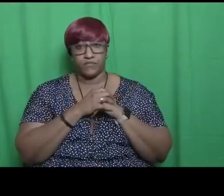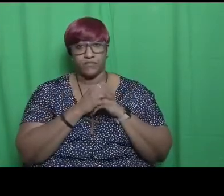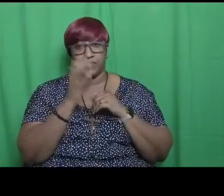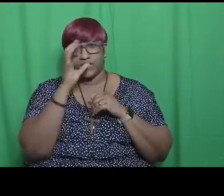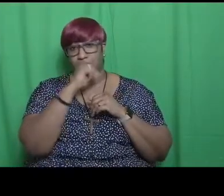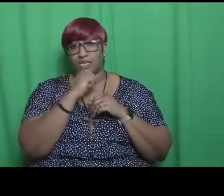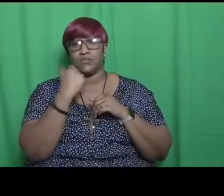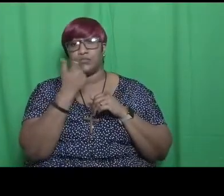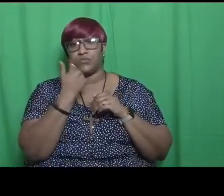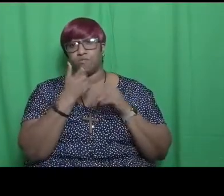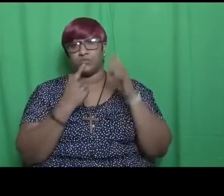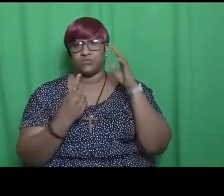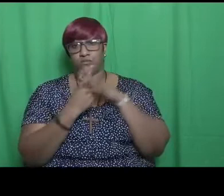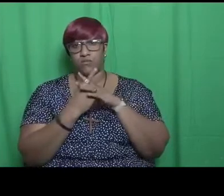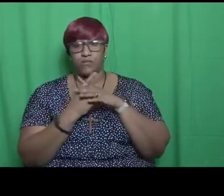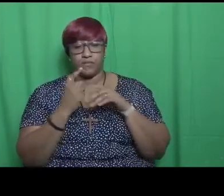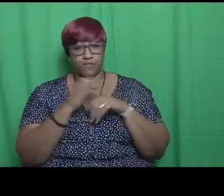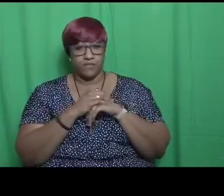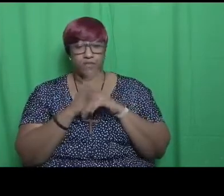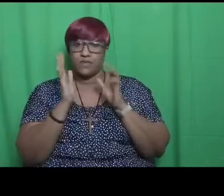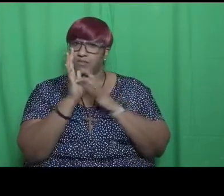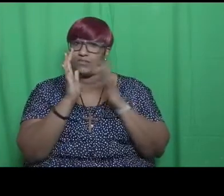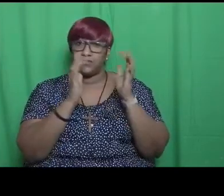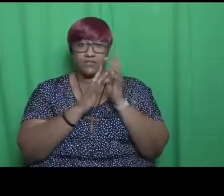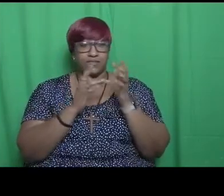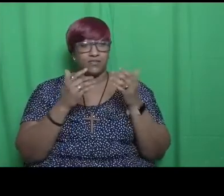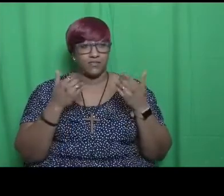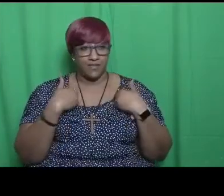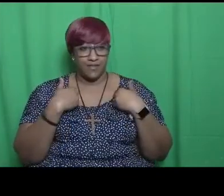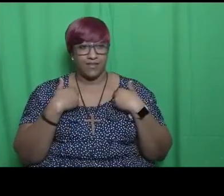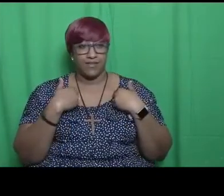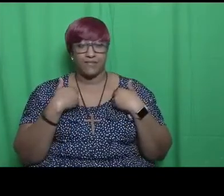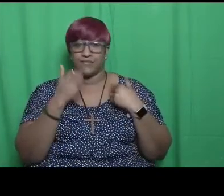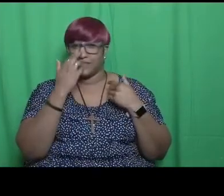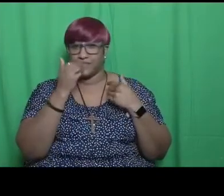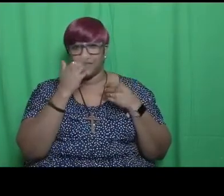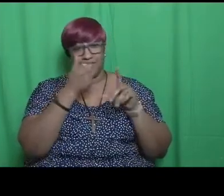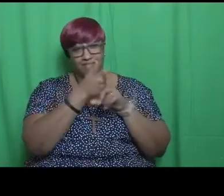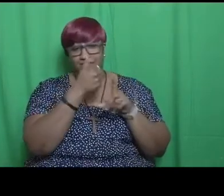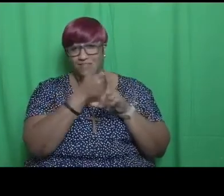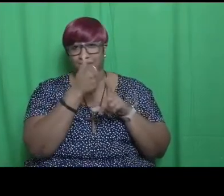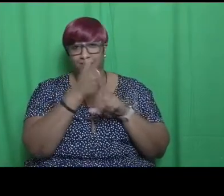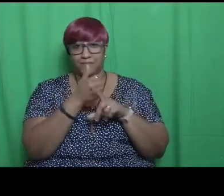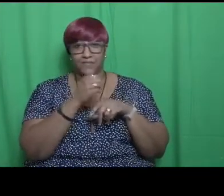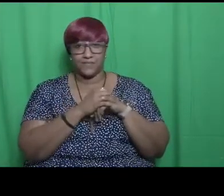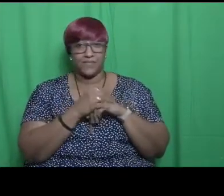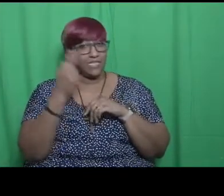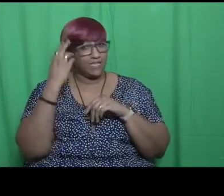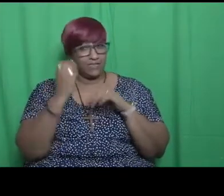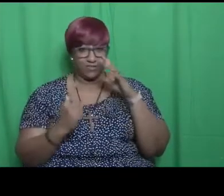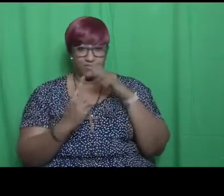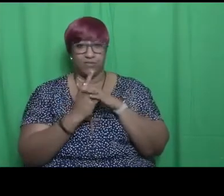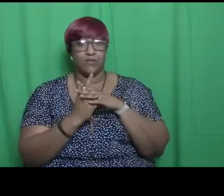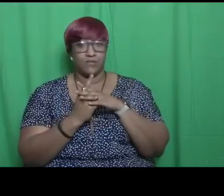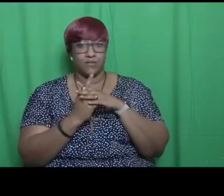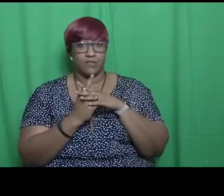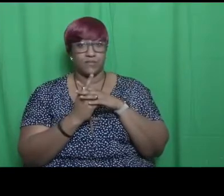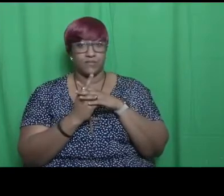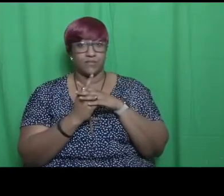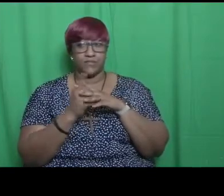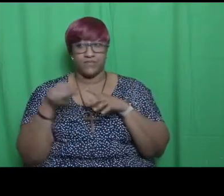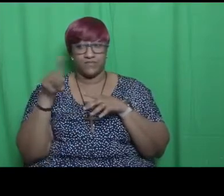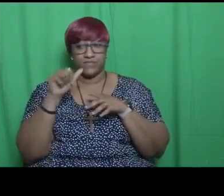Guess who shows up? You know, Jesus has a sense of humor. He showed up, and of course, we're going to see they didn't